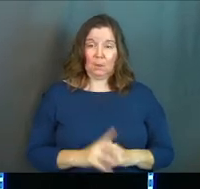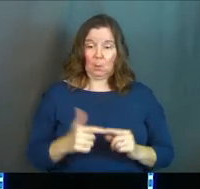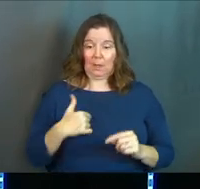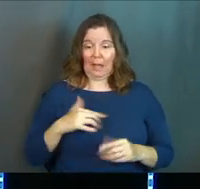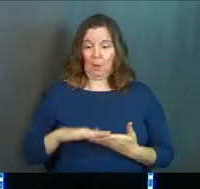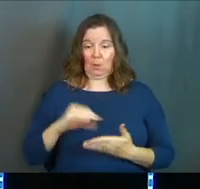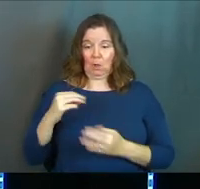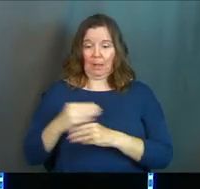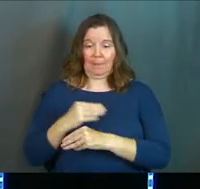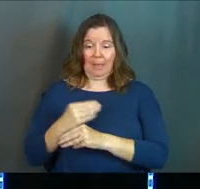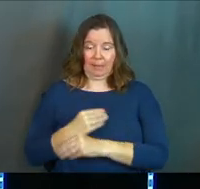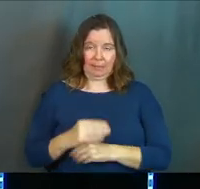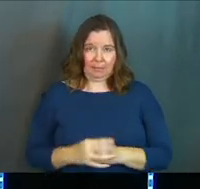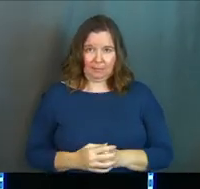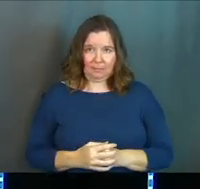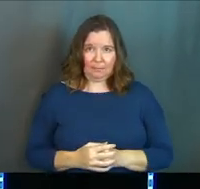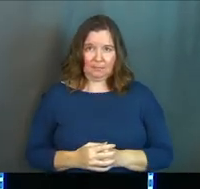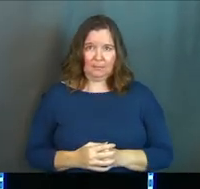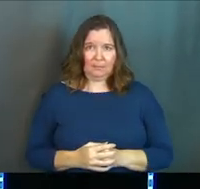when I was learning math.